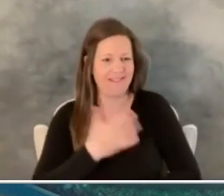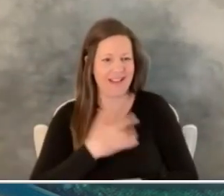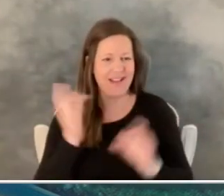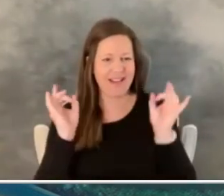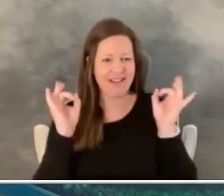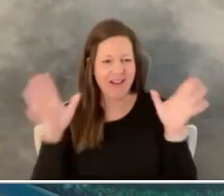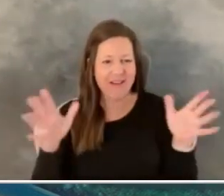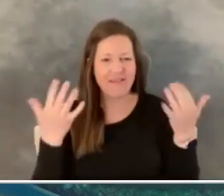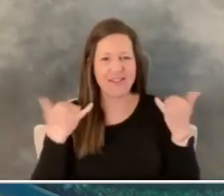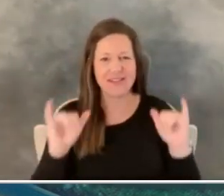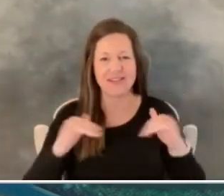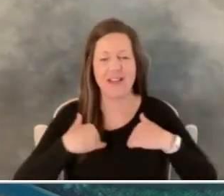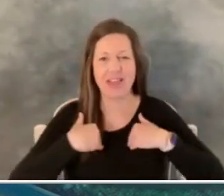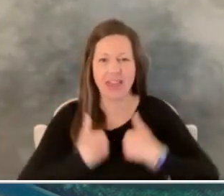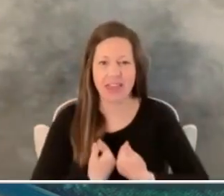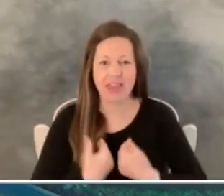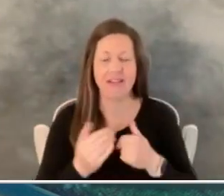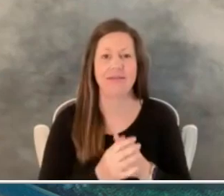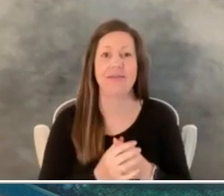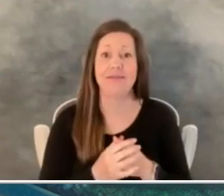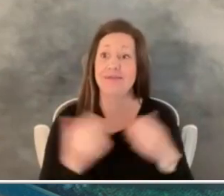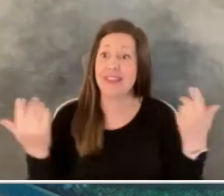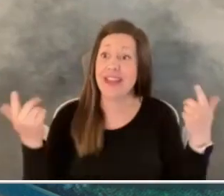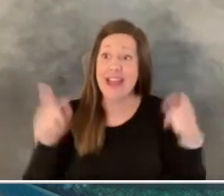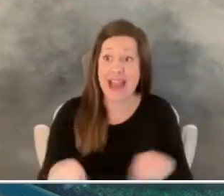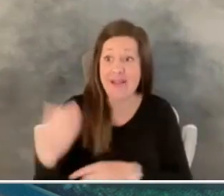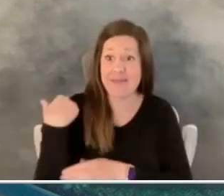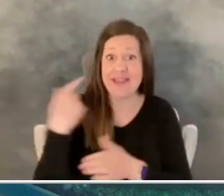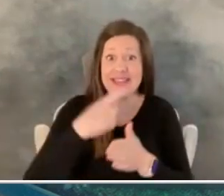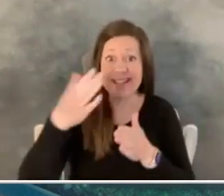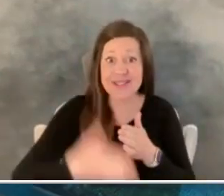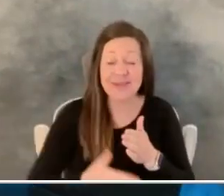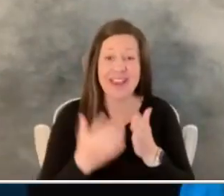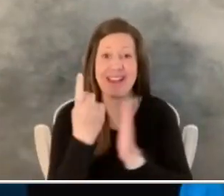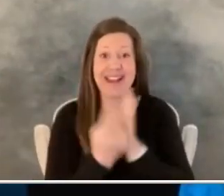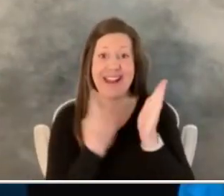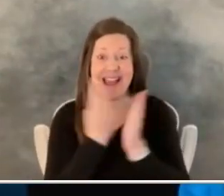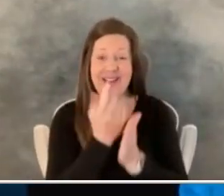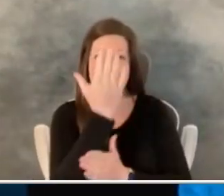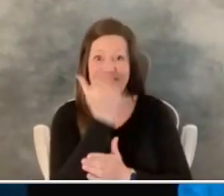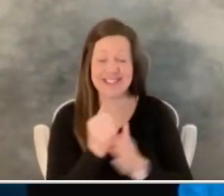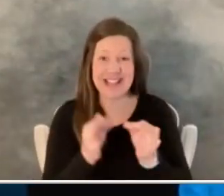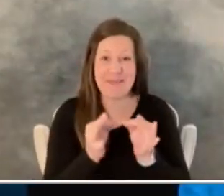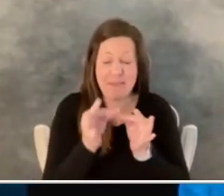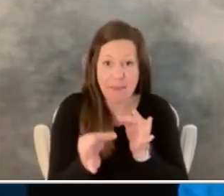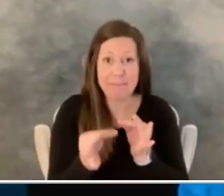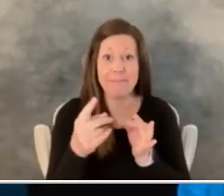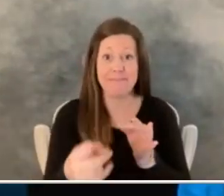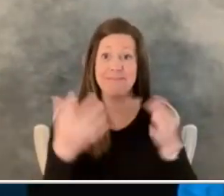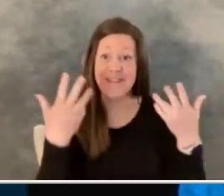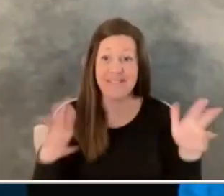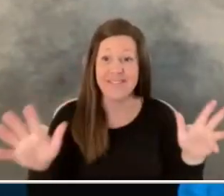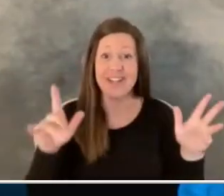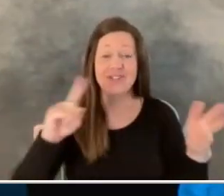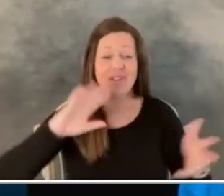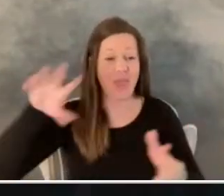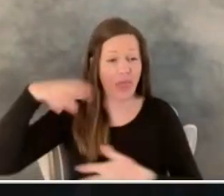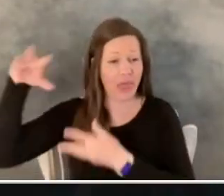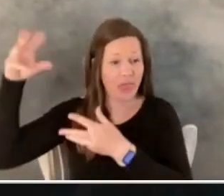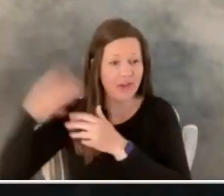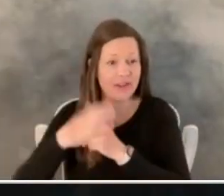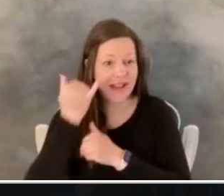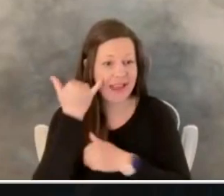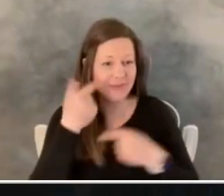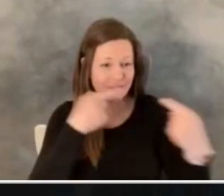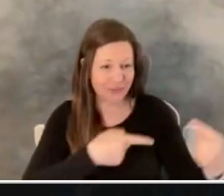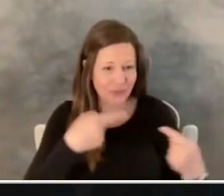Does springing forward and losing that hour of sleep send you into a tailspin? If you have trouble with any of those things, today's episode is